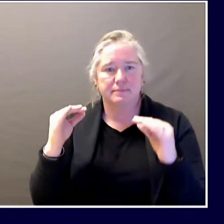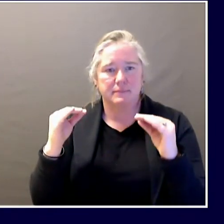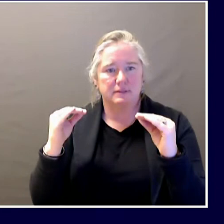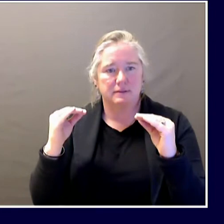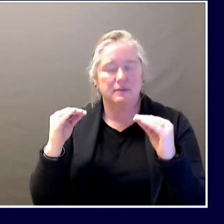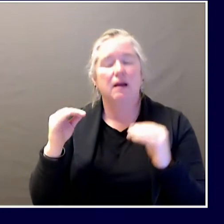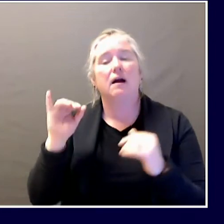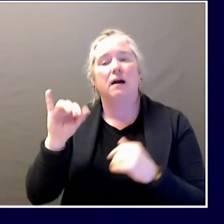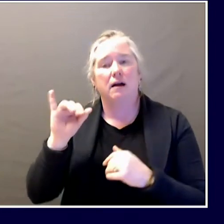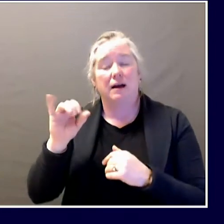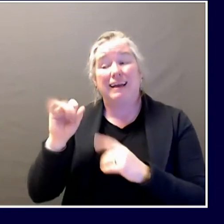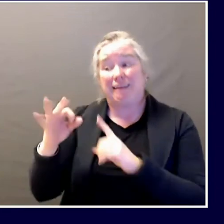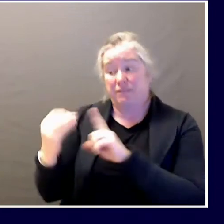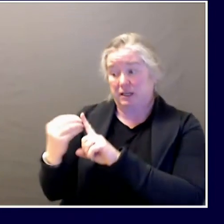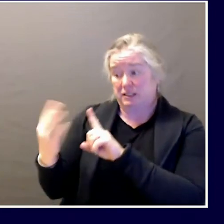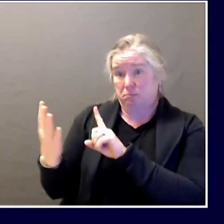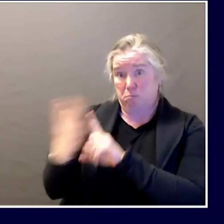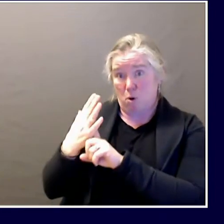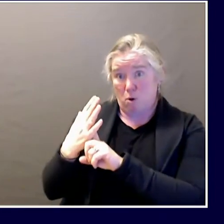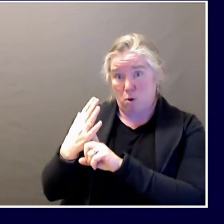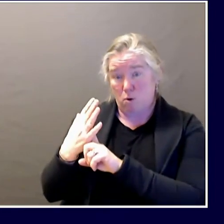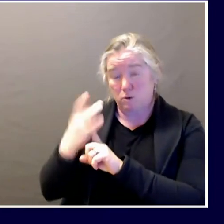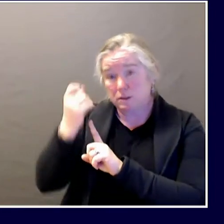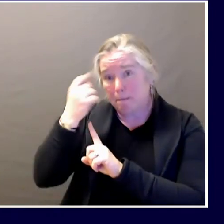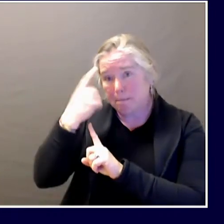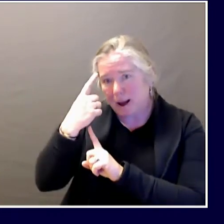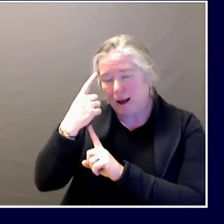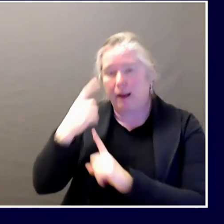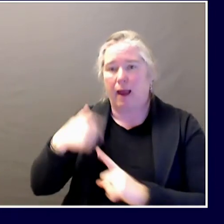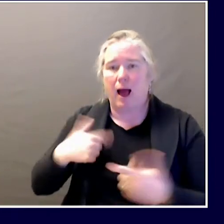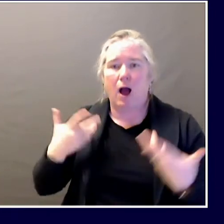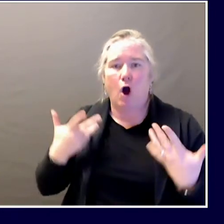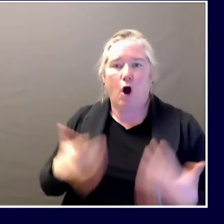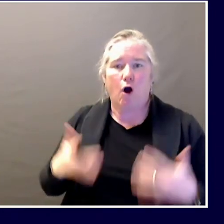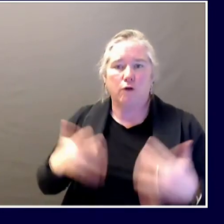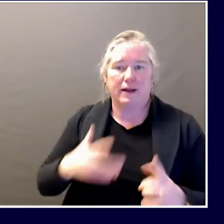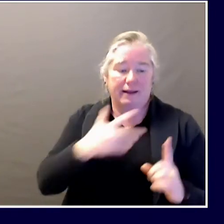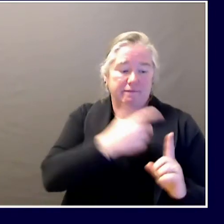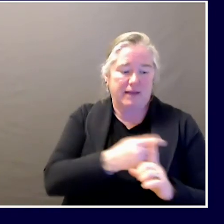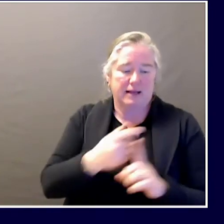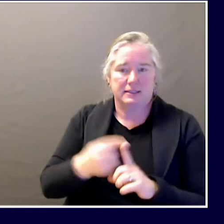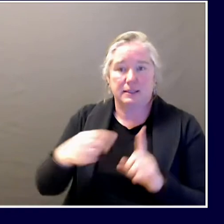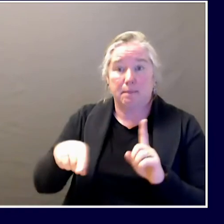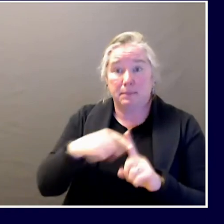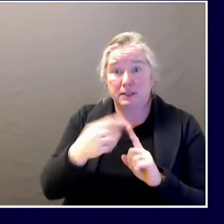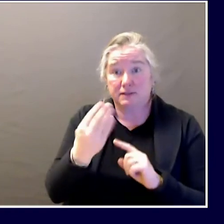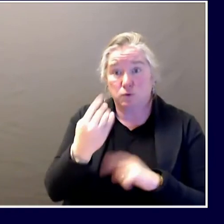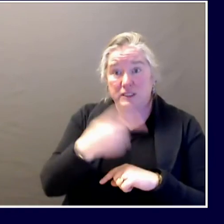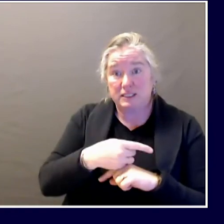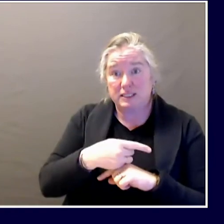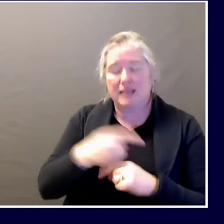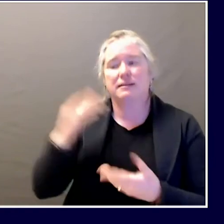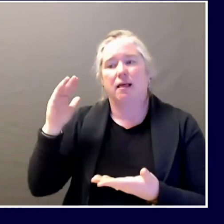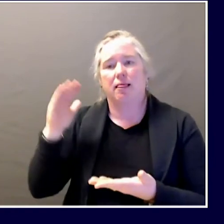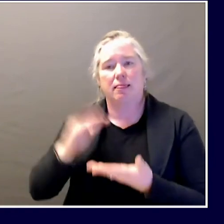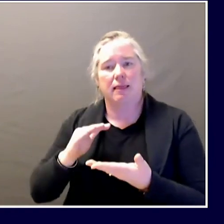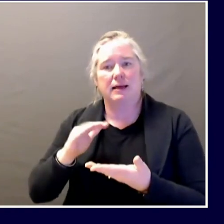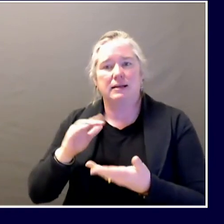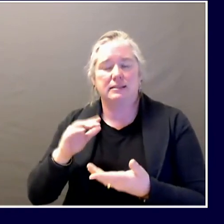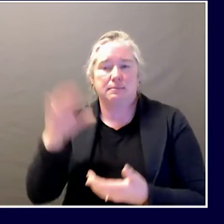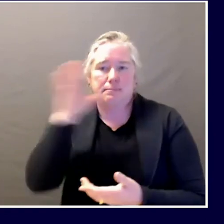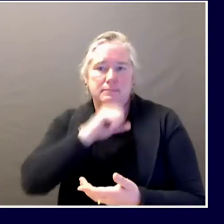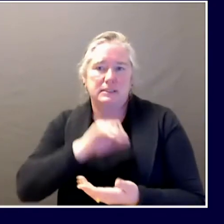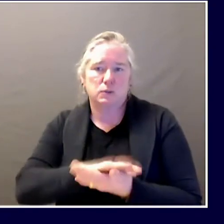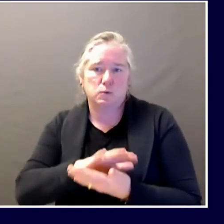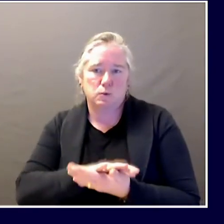they've potentially been exposed or were in a classroom where there was someone who was positive. So we can have more staff in